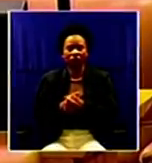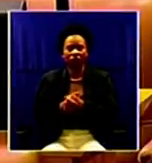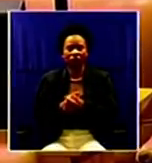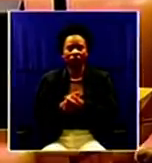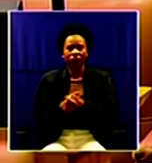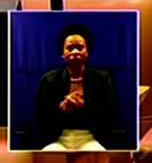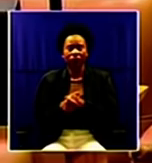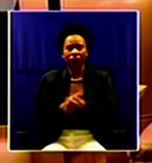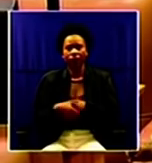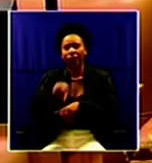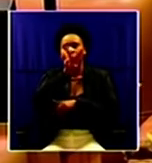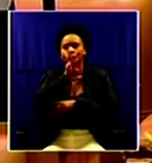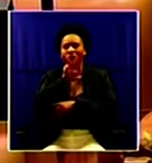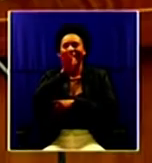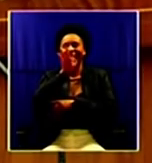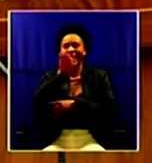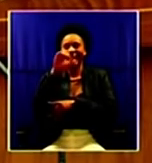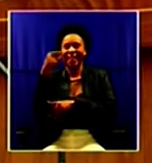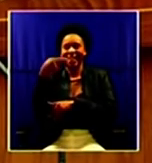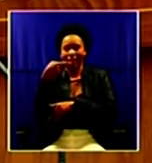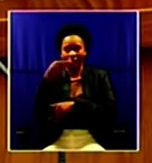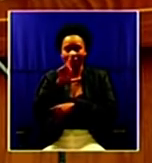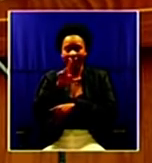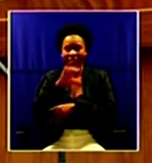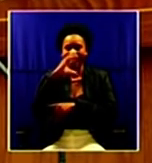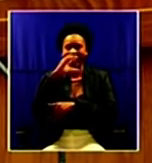And a 23 gram cigar